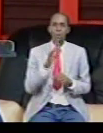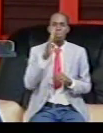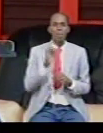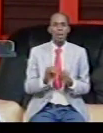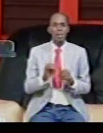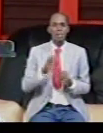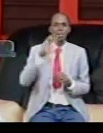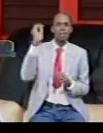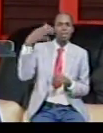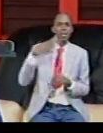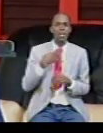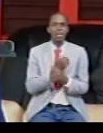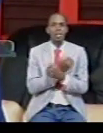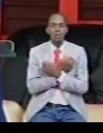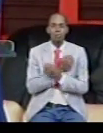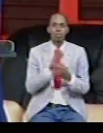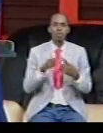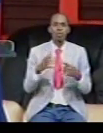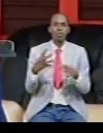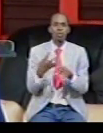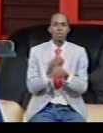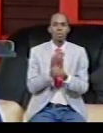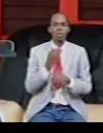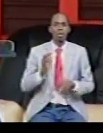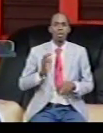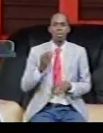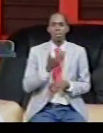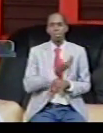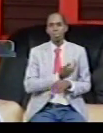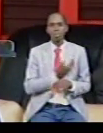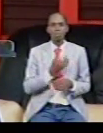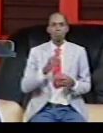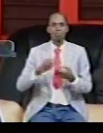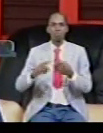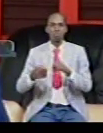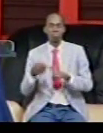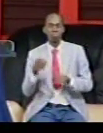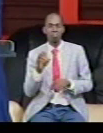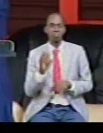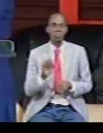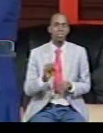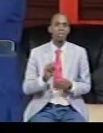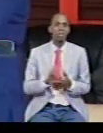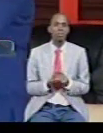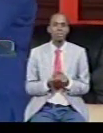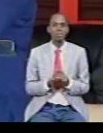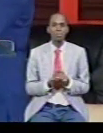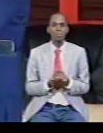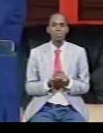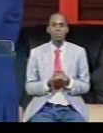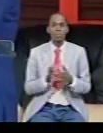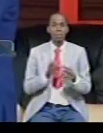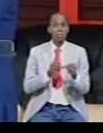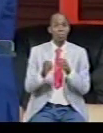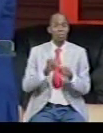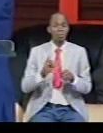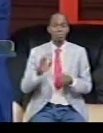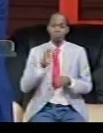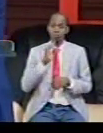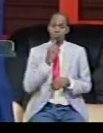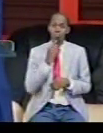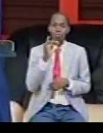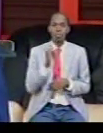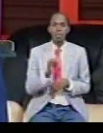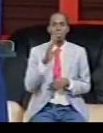to win our companions. Contending earnestly